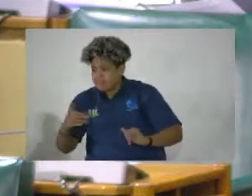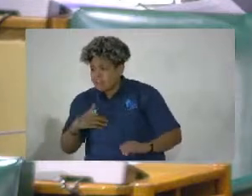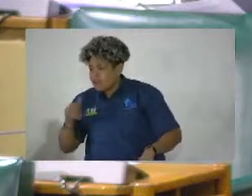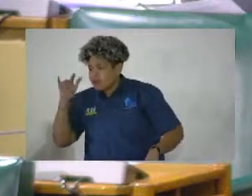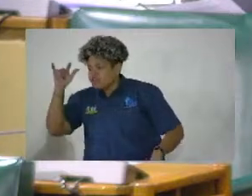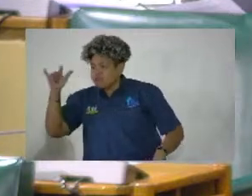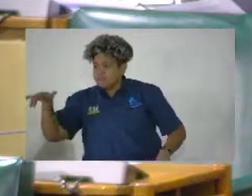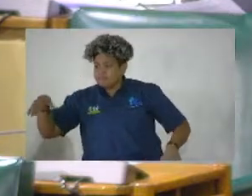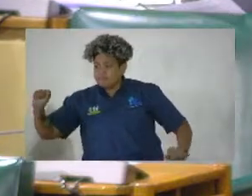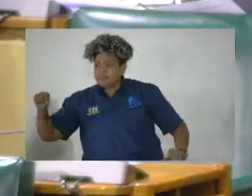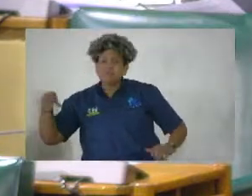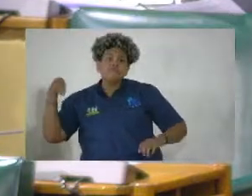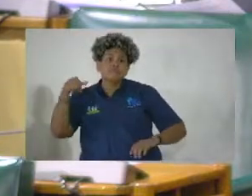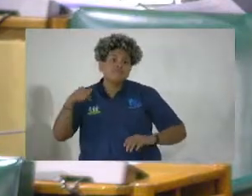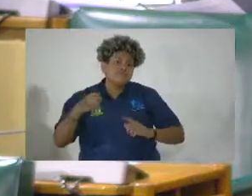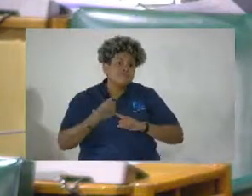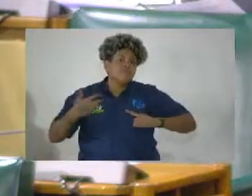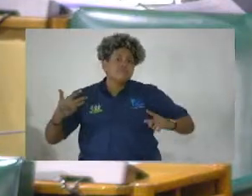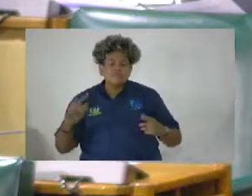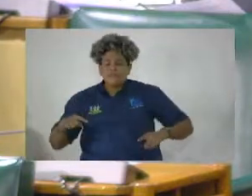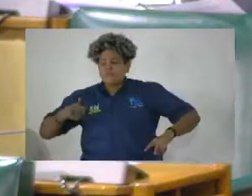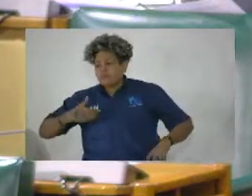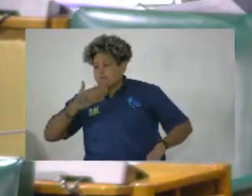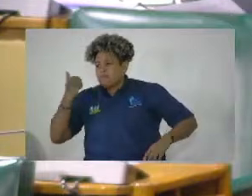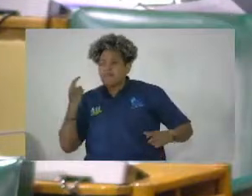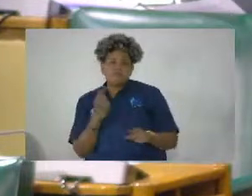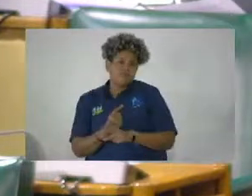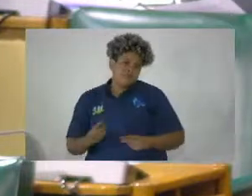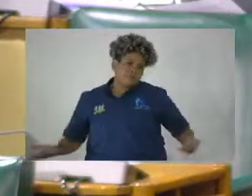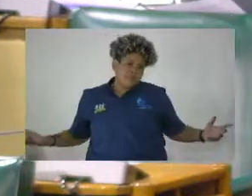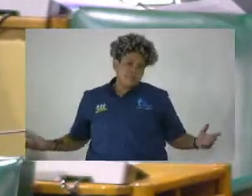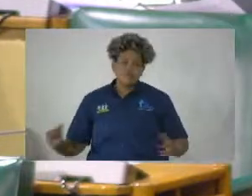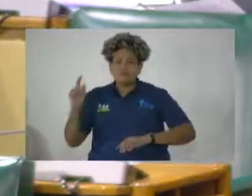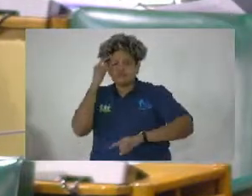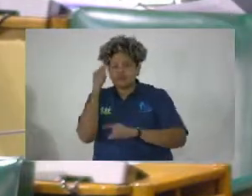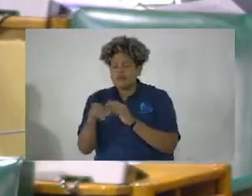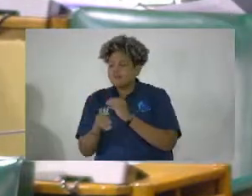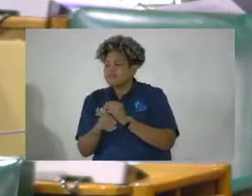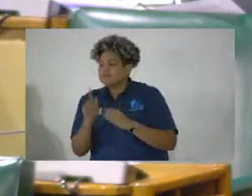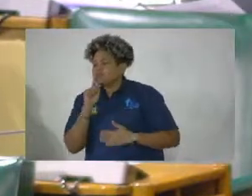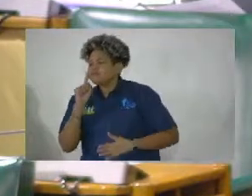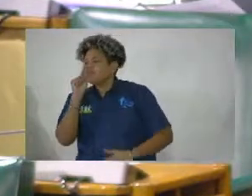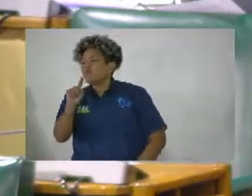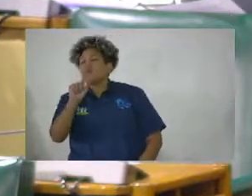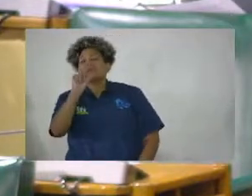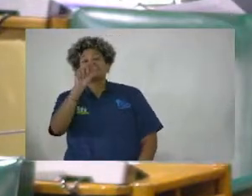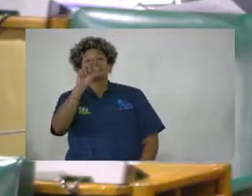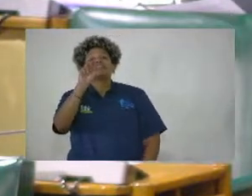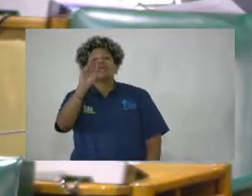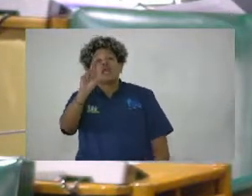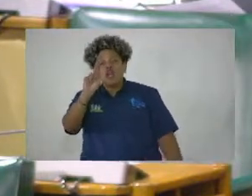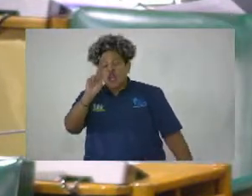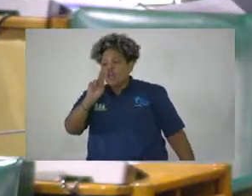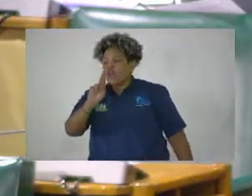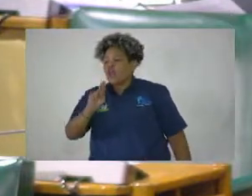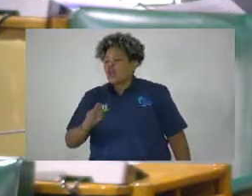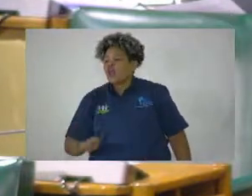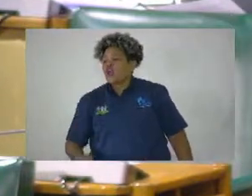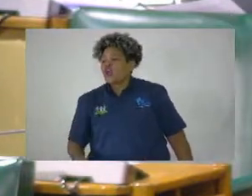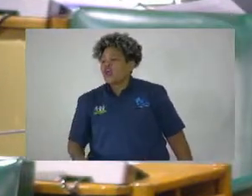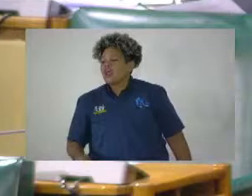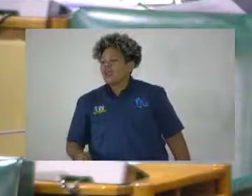them make the expenditure, then we're better off. So the government went to tender